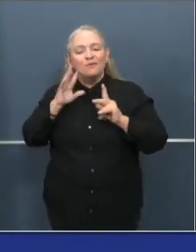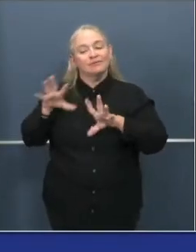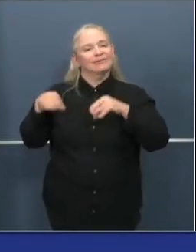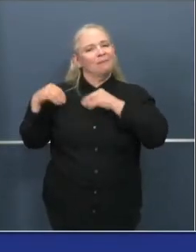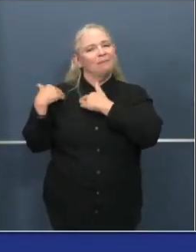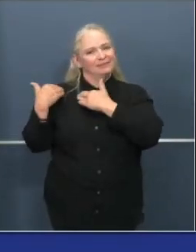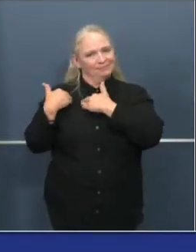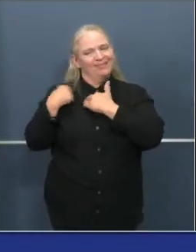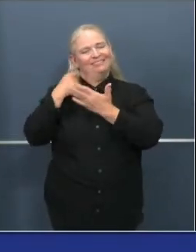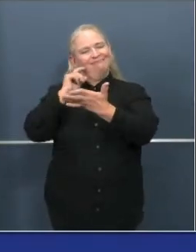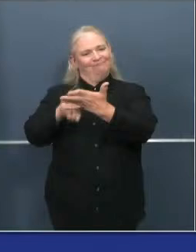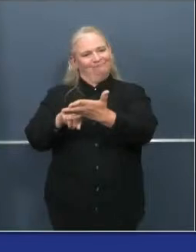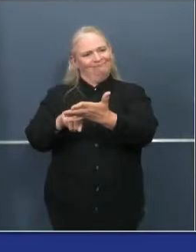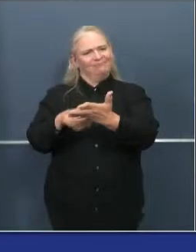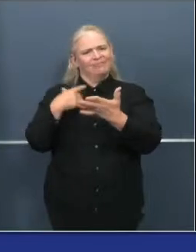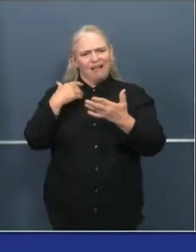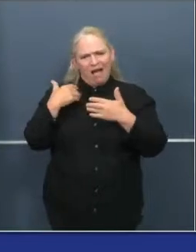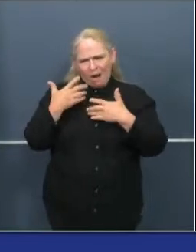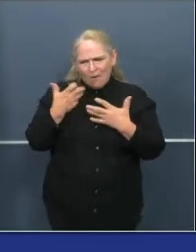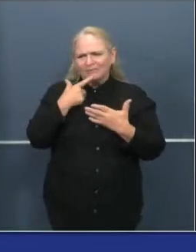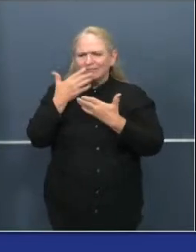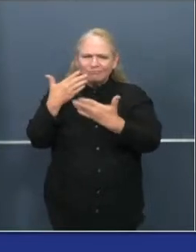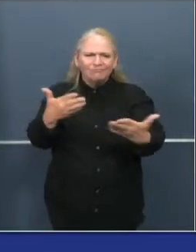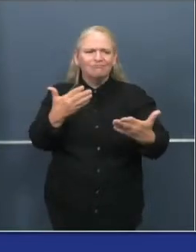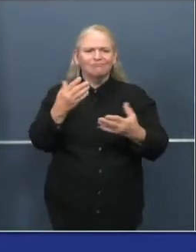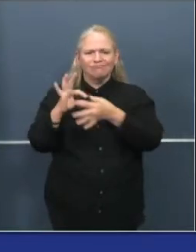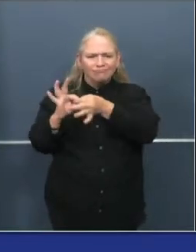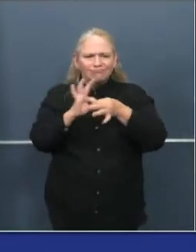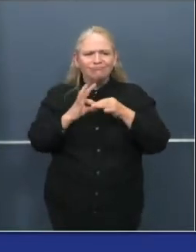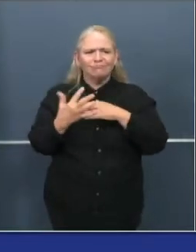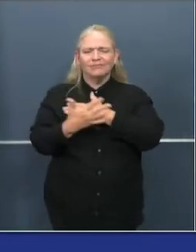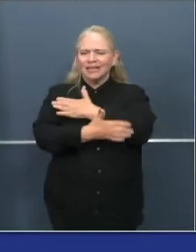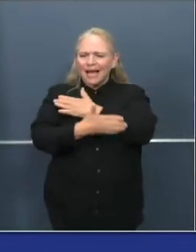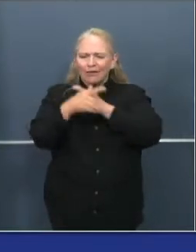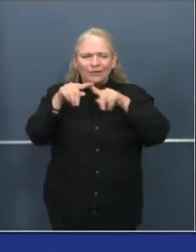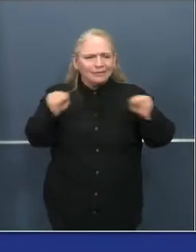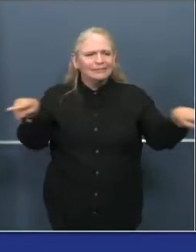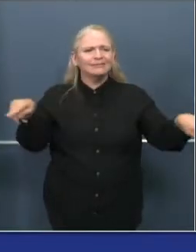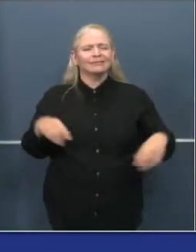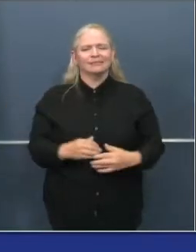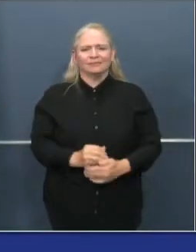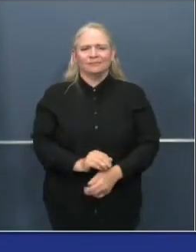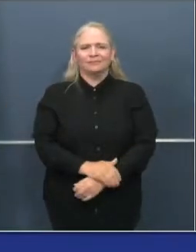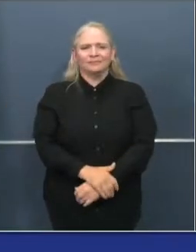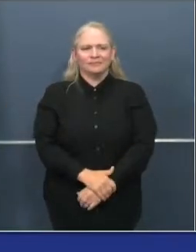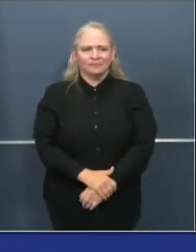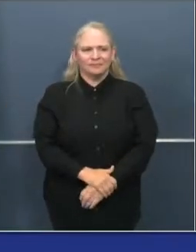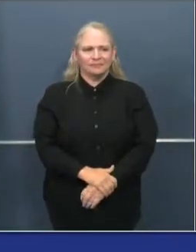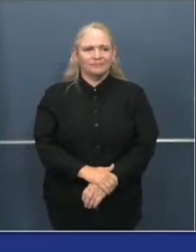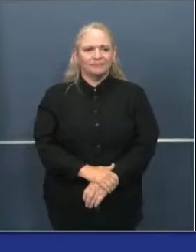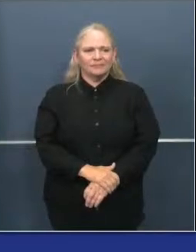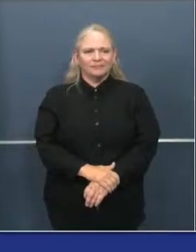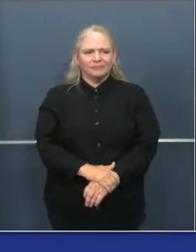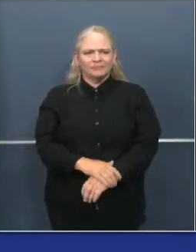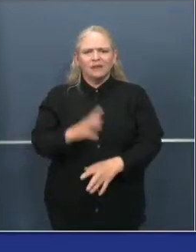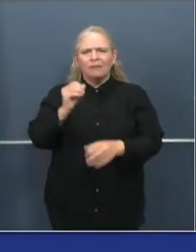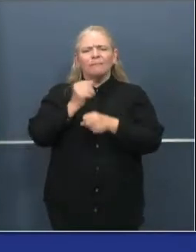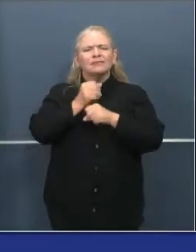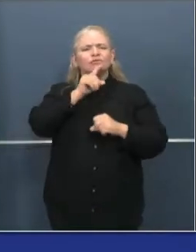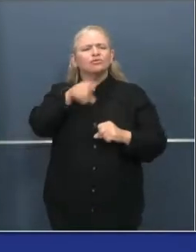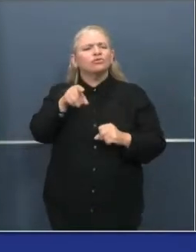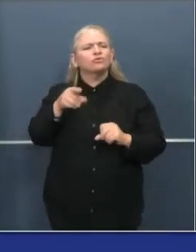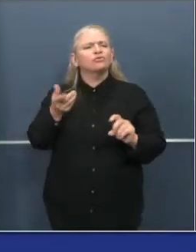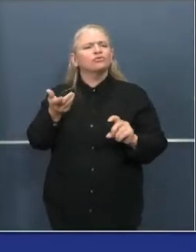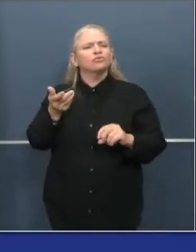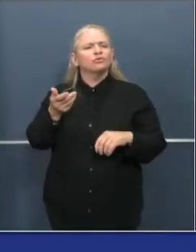local enforcement actions, education actions, modification efforts to help supplement them at the state level in a much